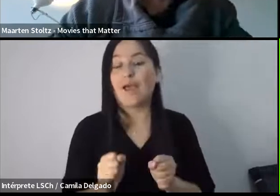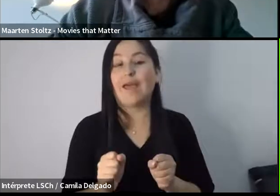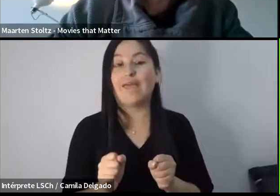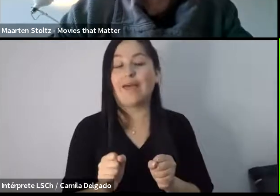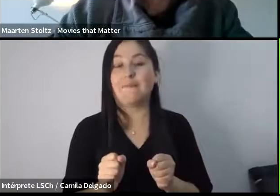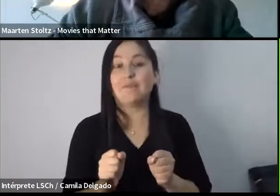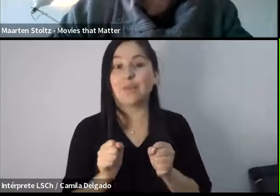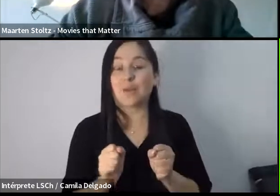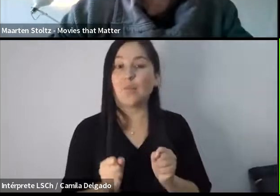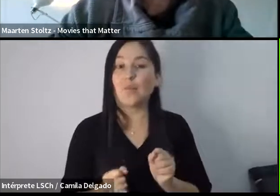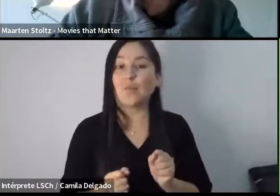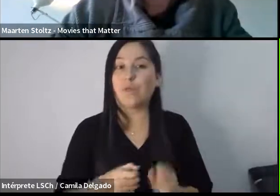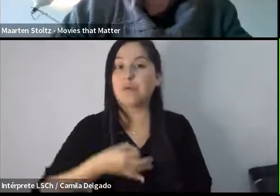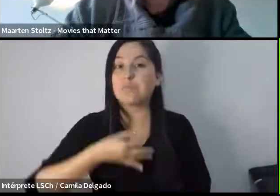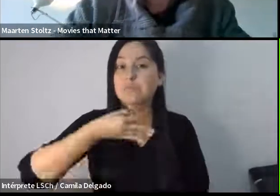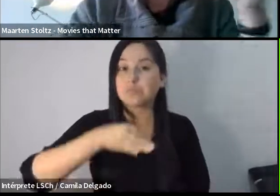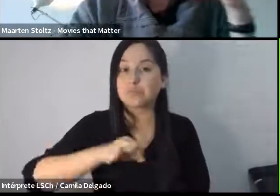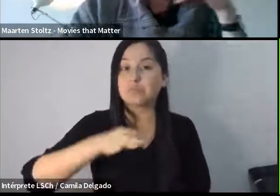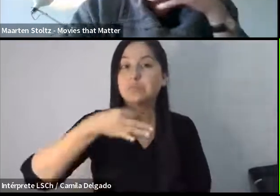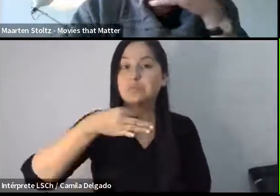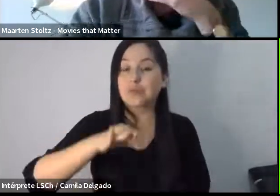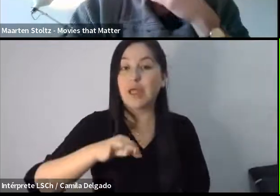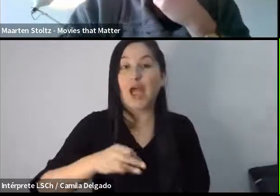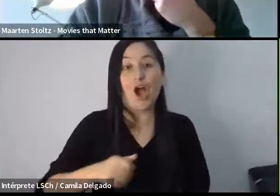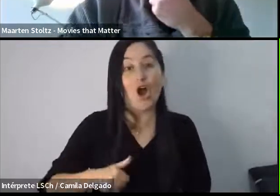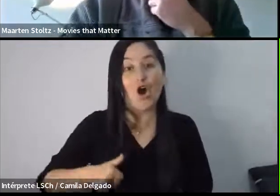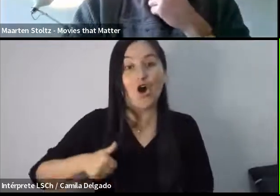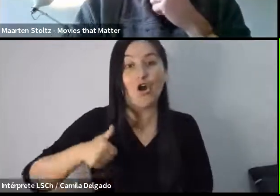transmitir a los jóvenes directores